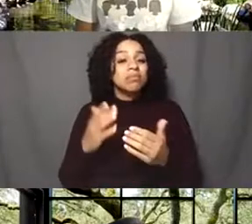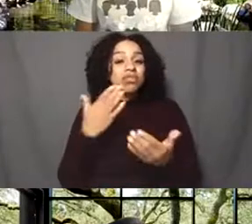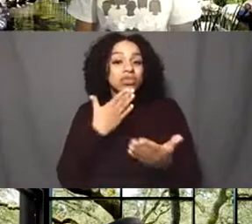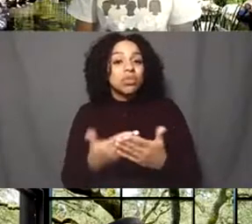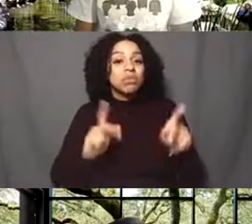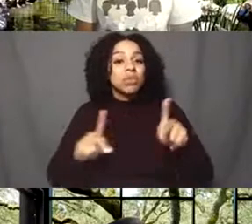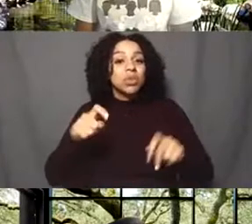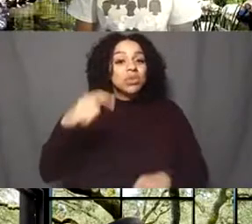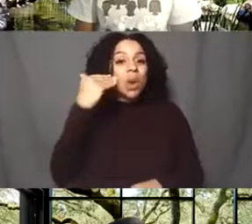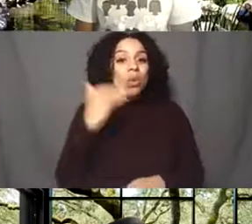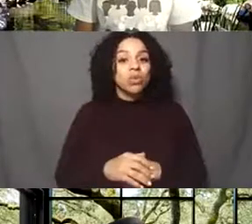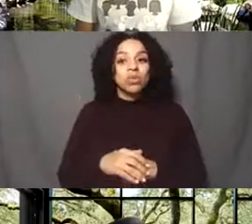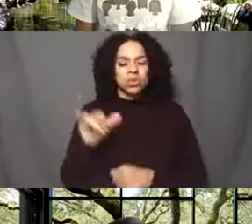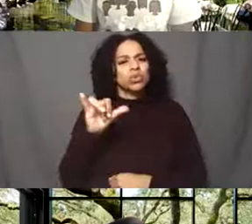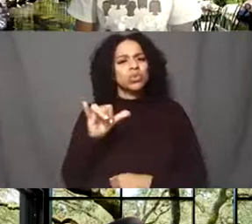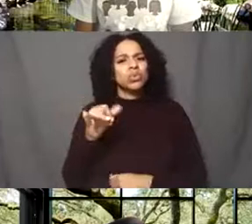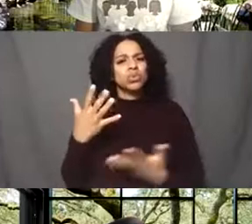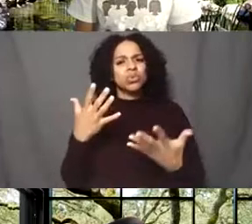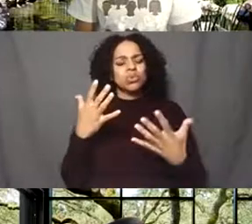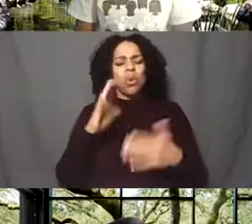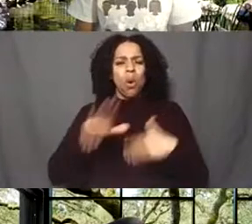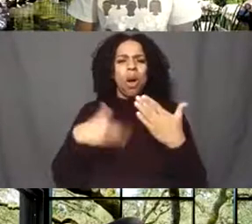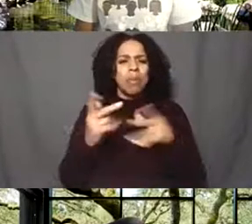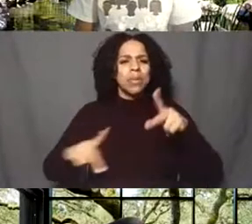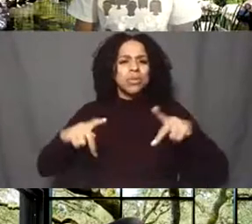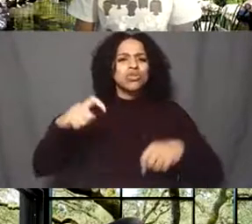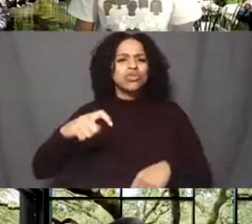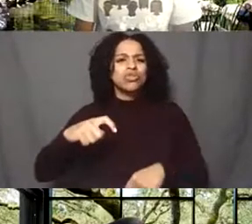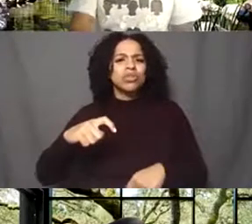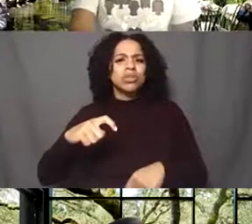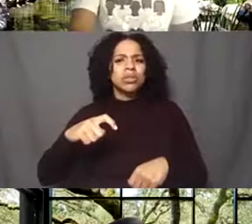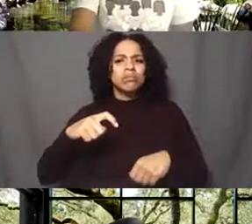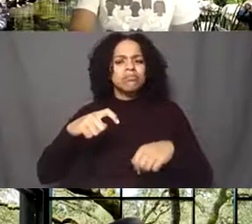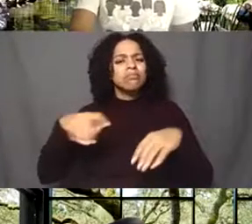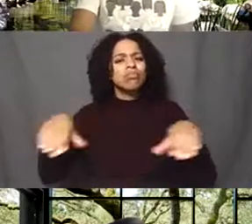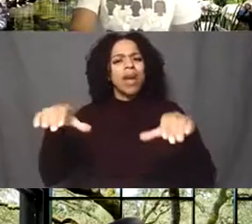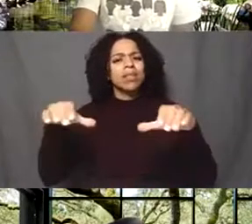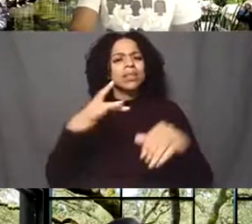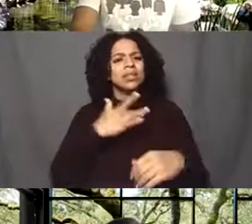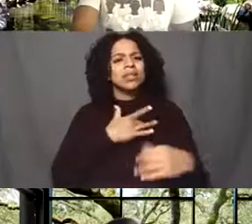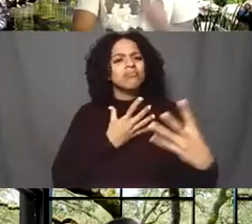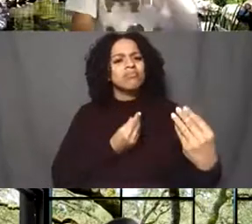in society should be trying to practice more of. I have a question.